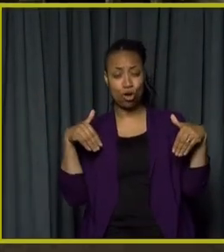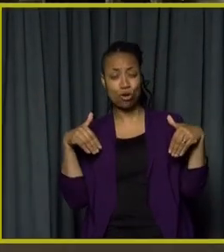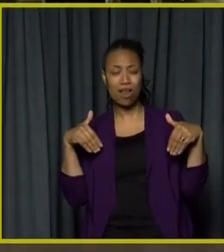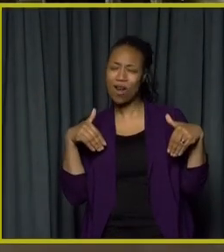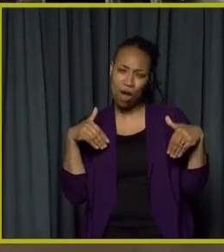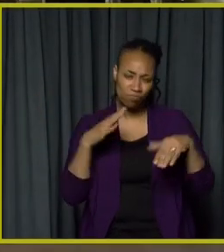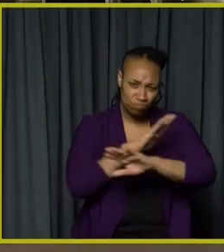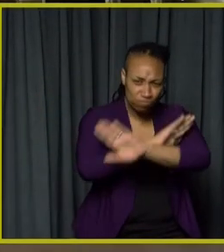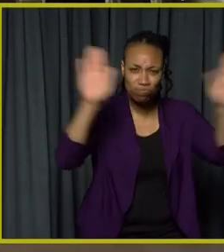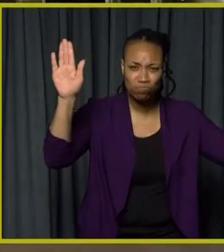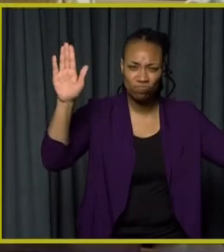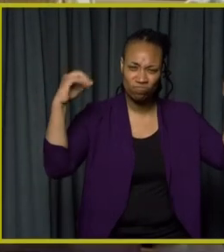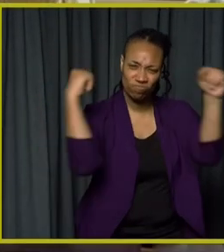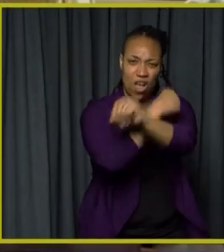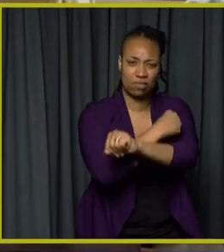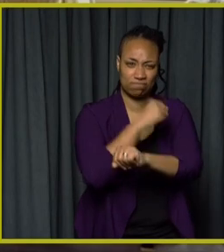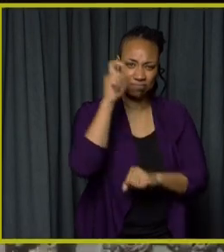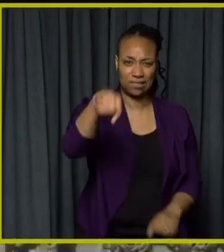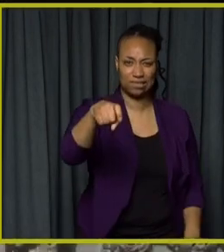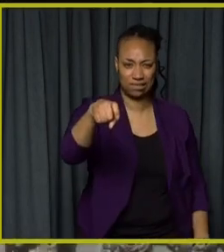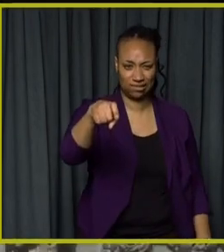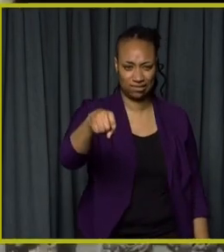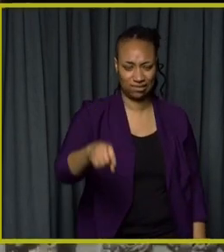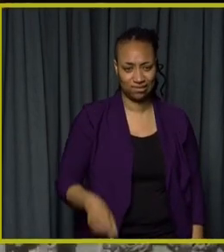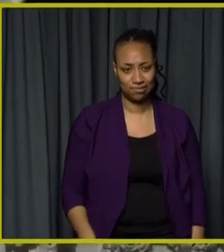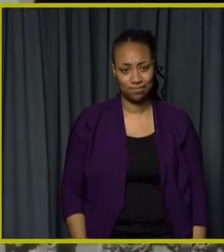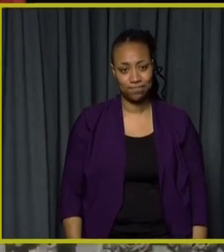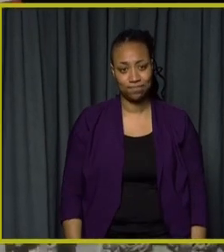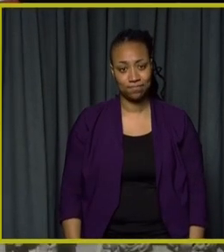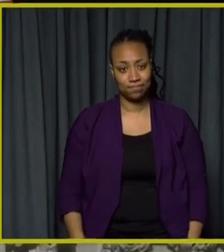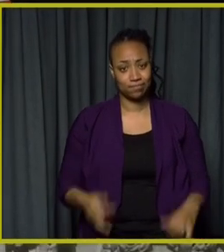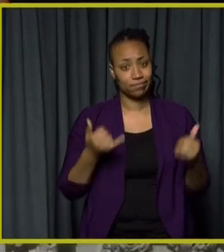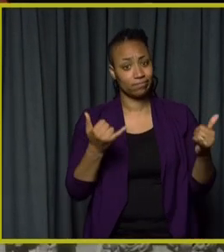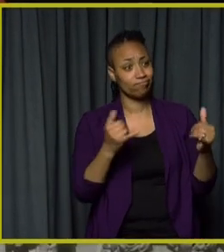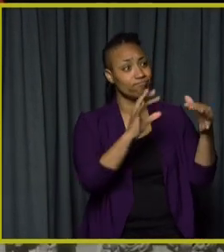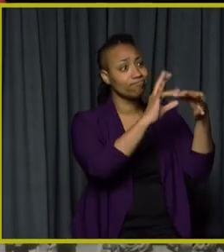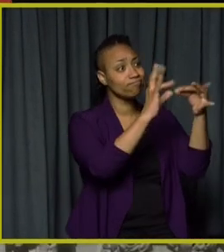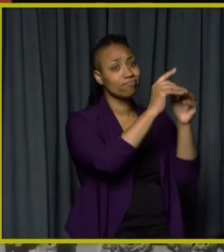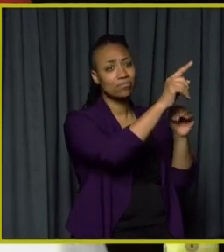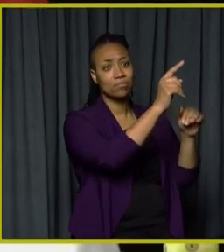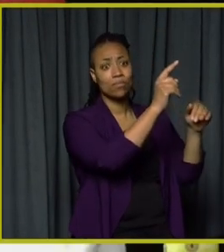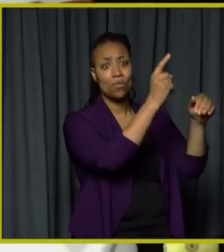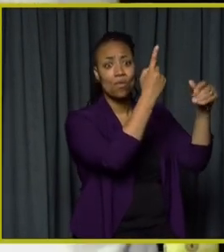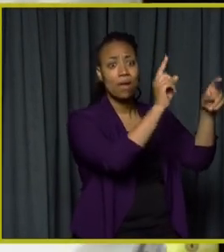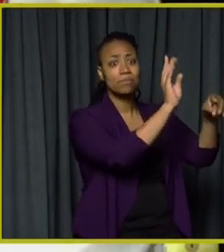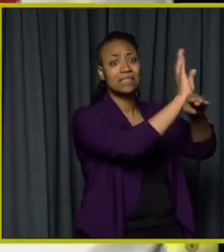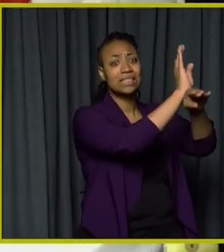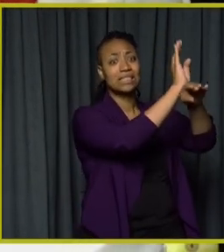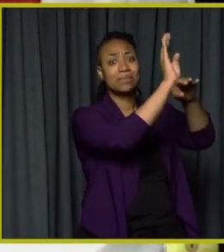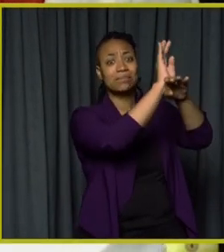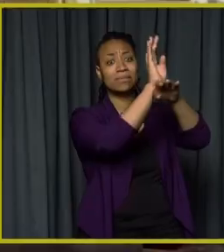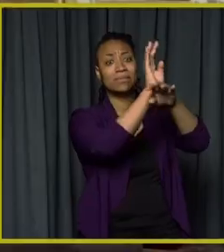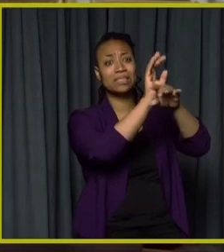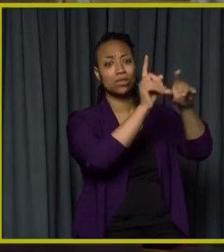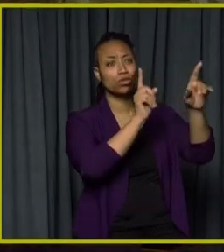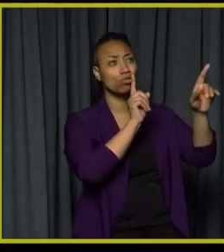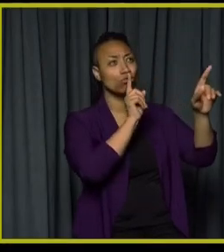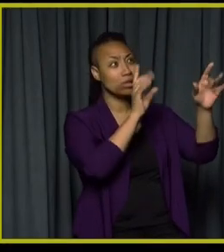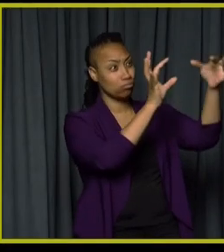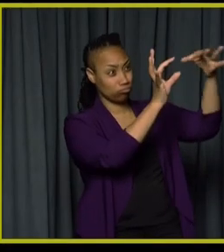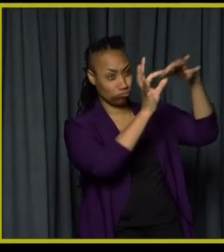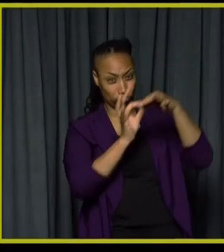What happens in Wall Street often doesn't say a thing about what's happening on the real streets of America.